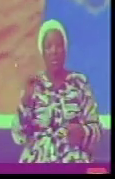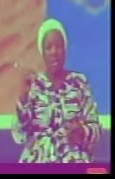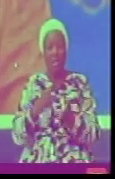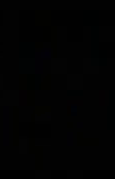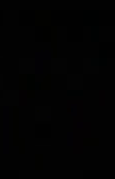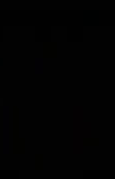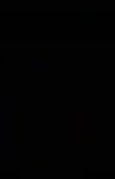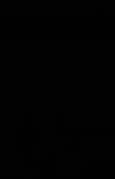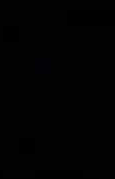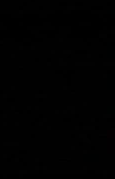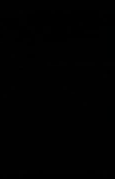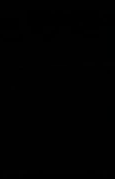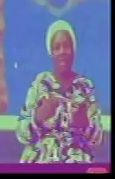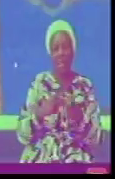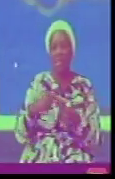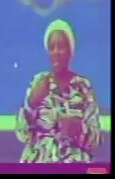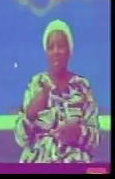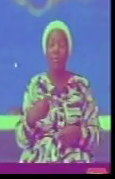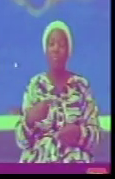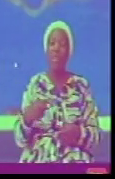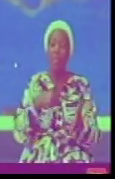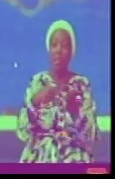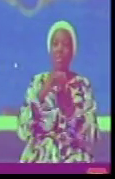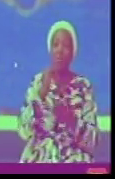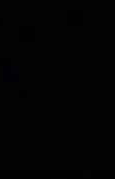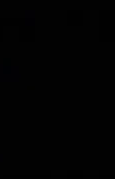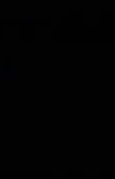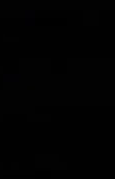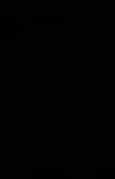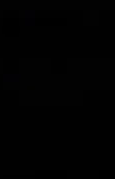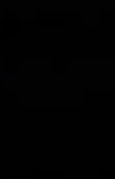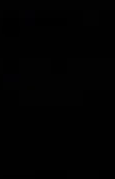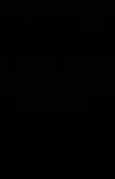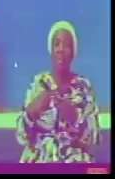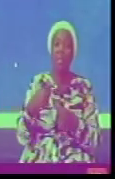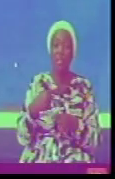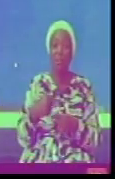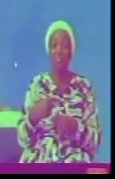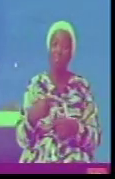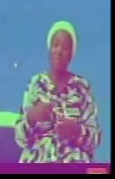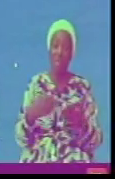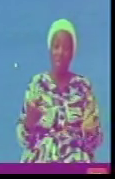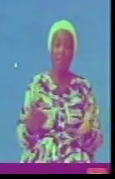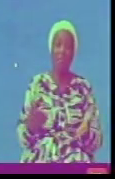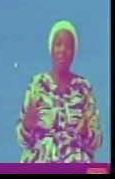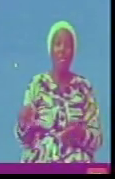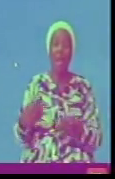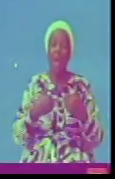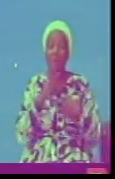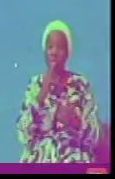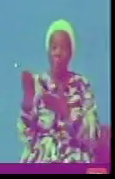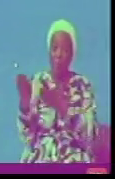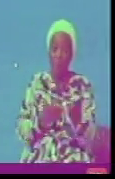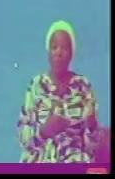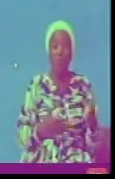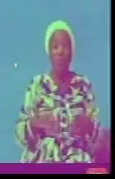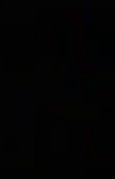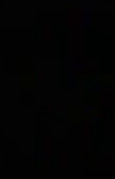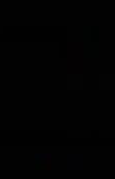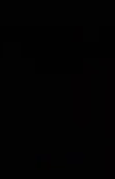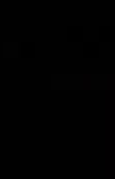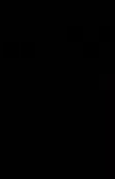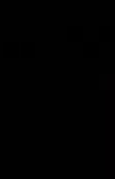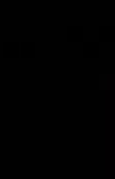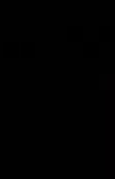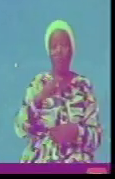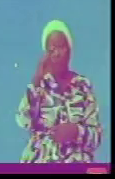when you sin against your neighbor, it has consequence. It says, this is what they said. They said, wherefore